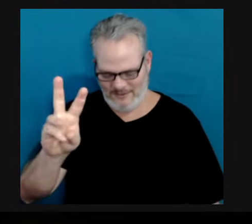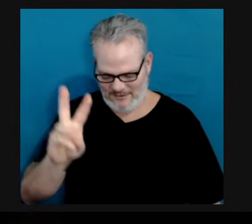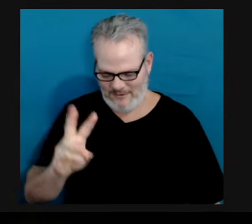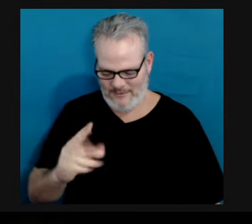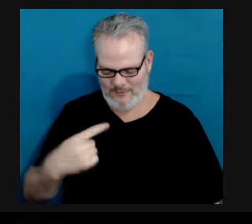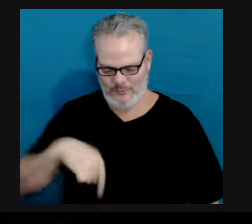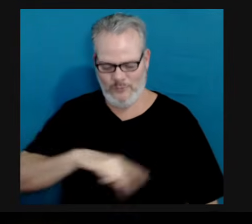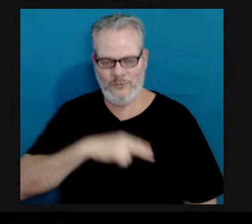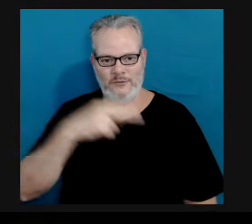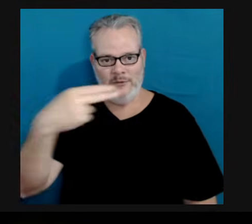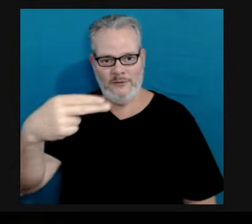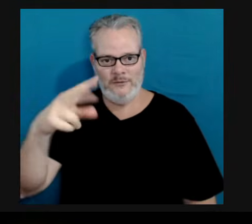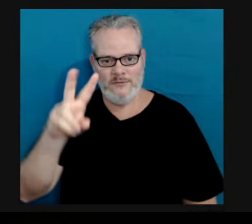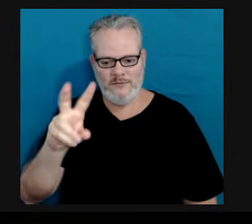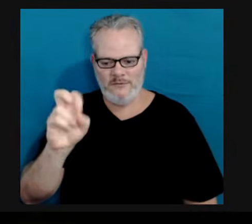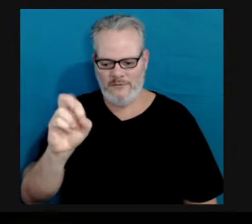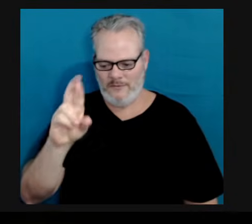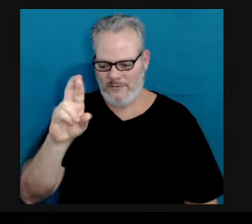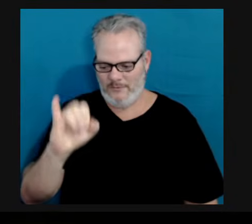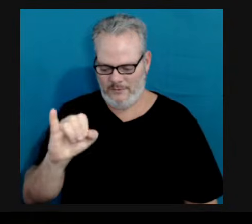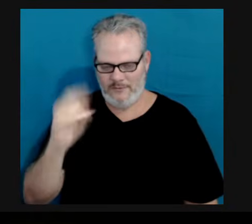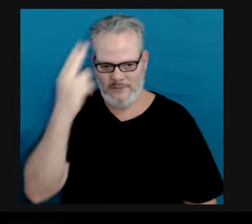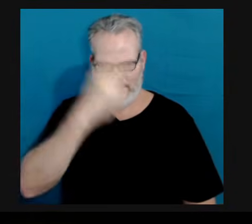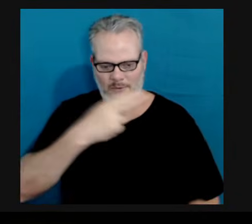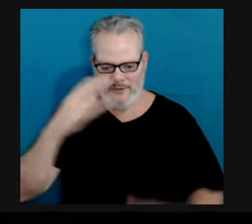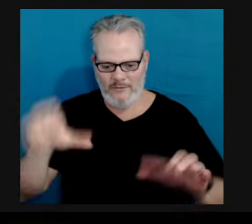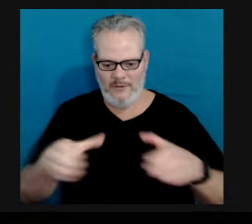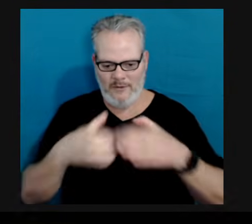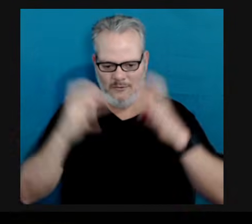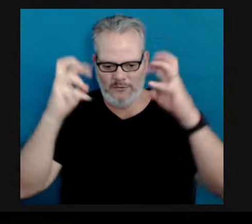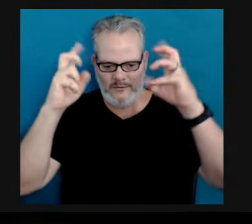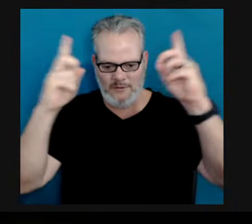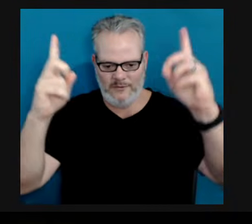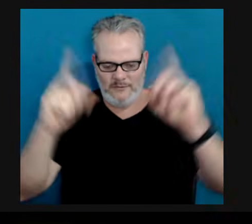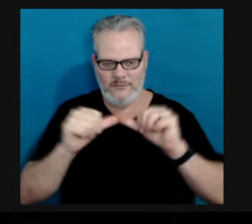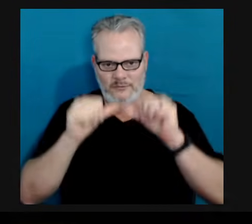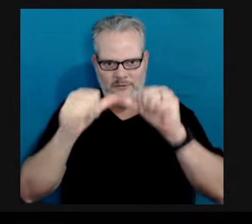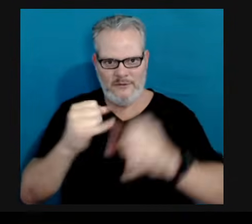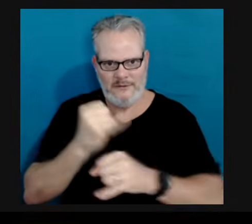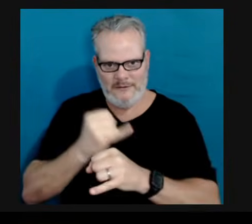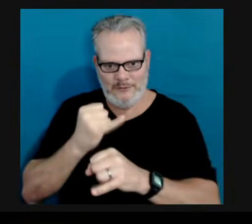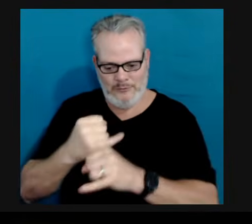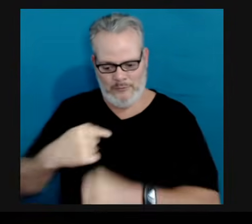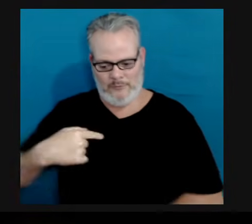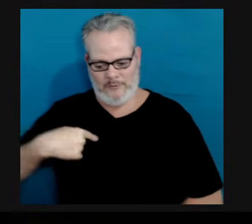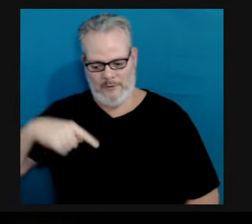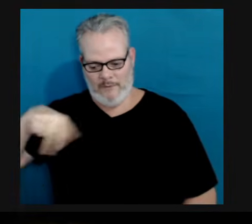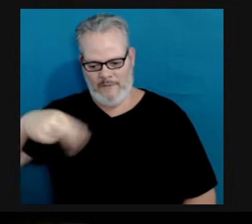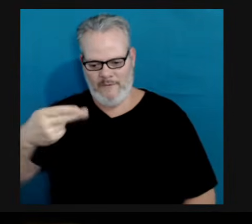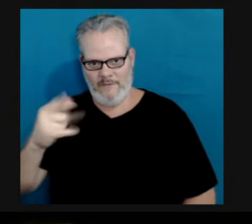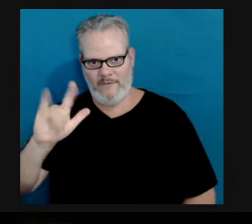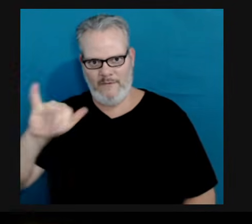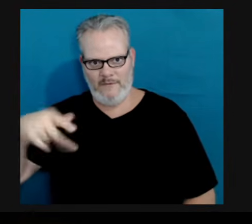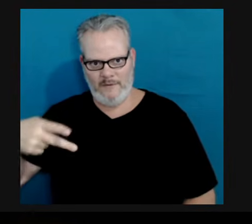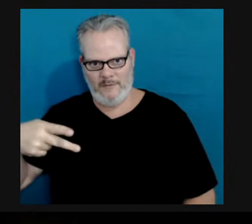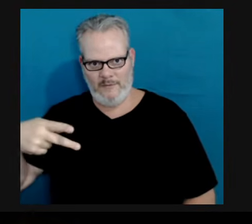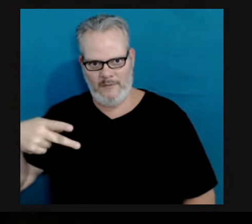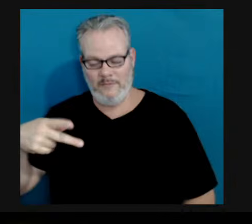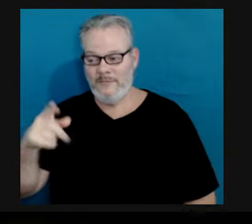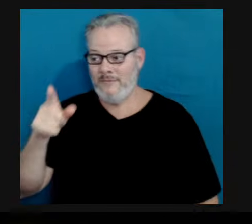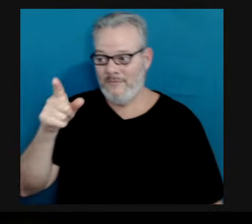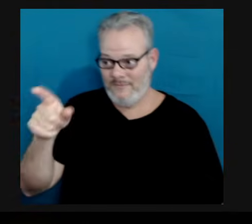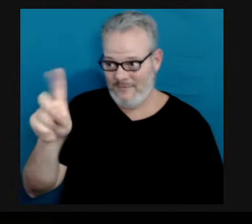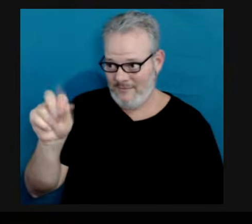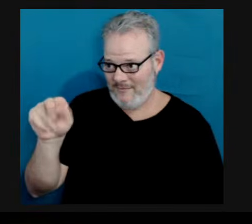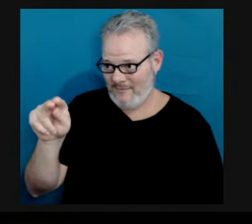Resilience Institute. I'm geologist Philip Ong, joined by Mr. Dane DuPont here today, as well as our ASL interpreters, Daniel and Kiri,